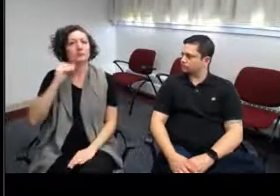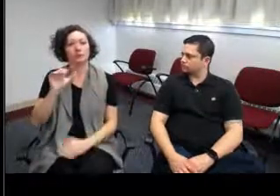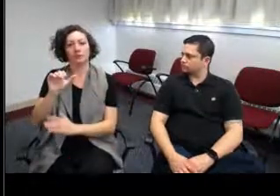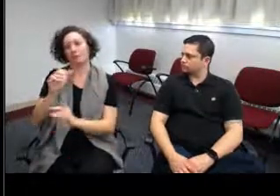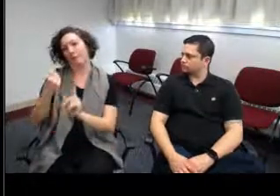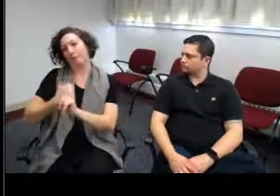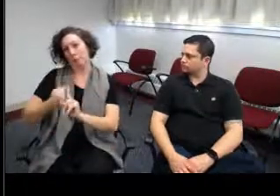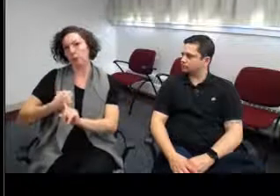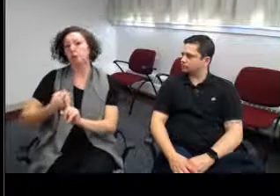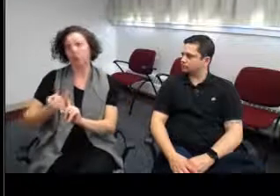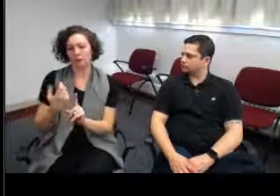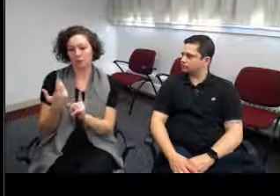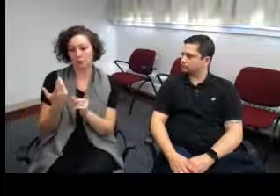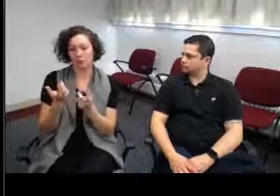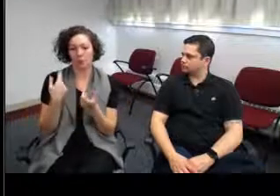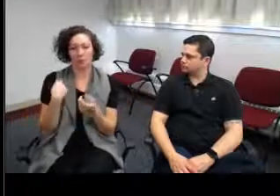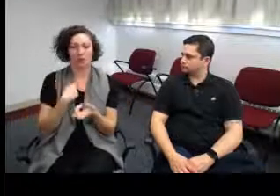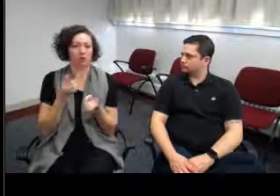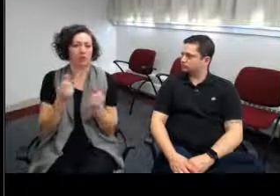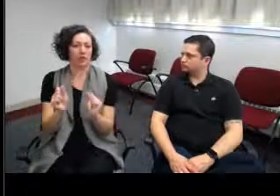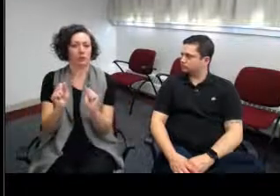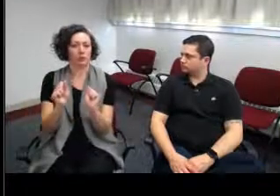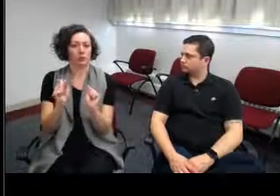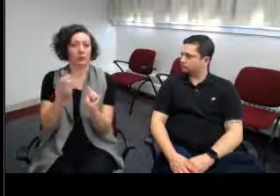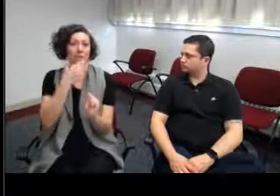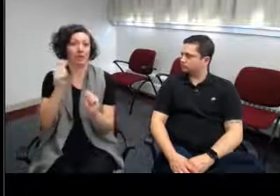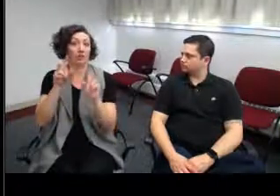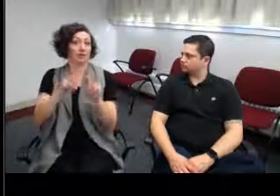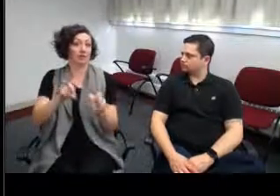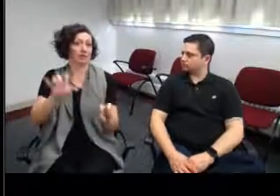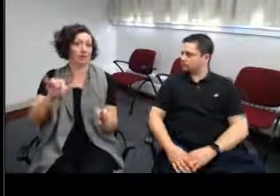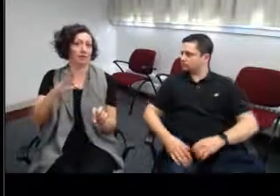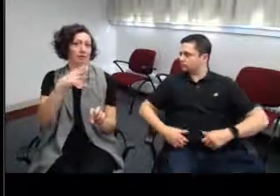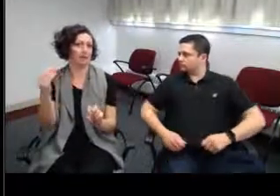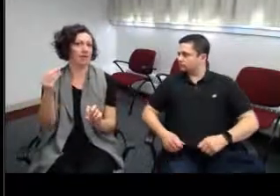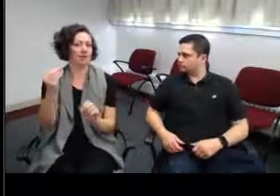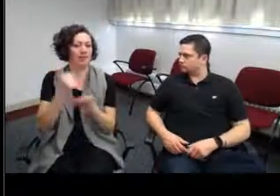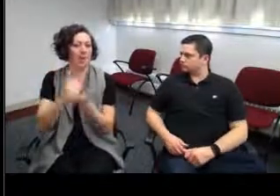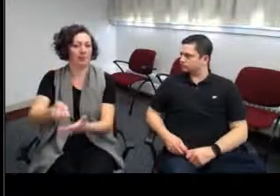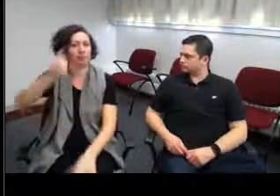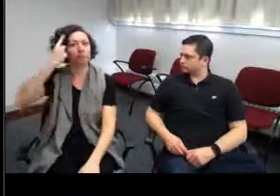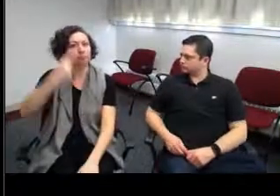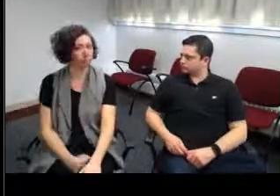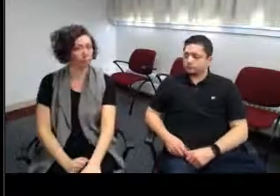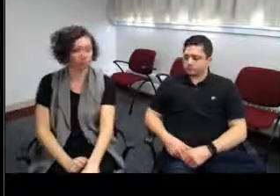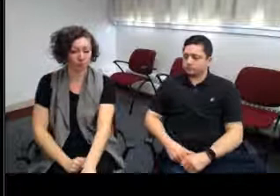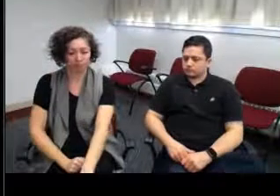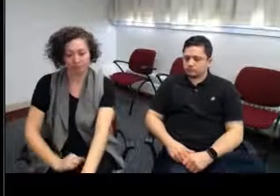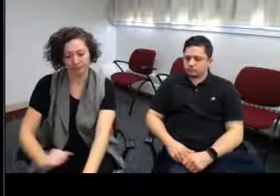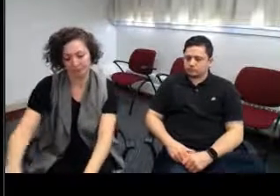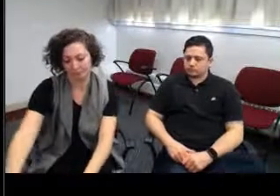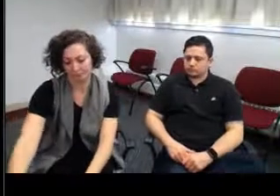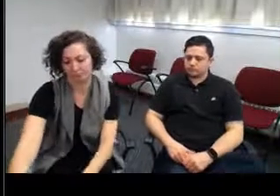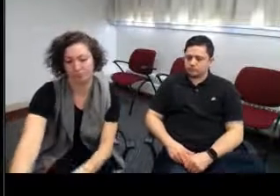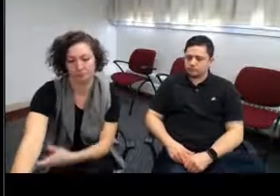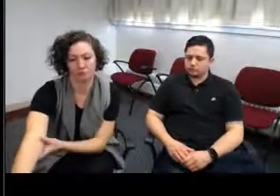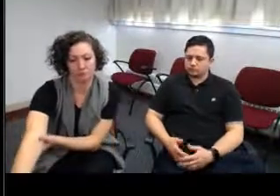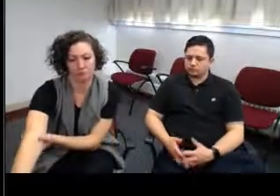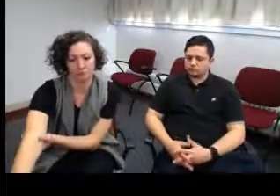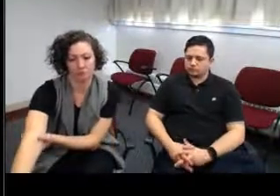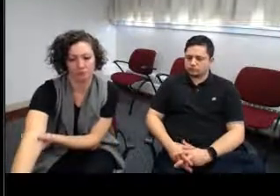out that a lot of people in the deaf community are experiencing abuse but not able to label it as such. This